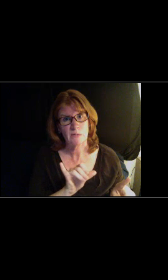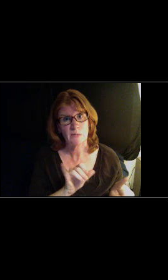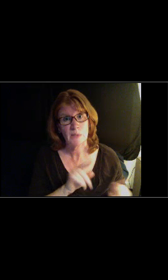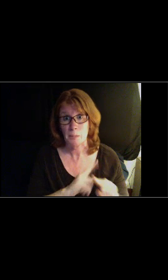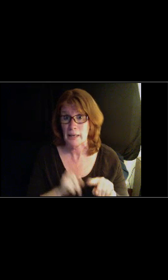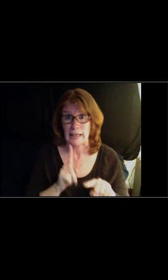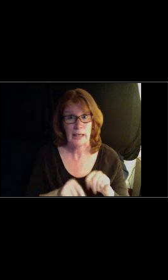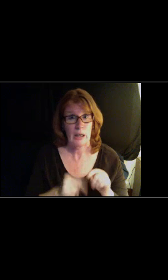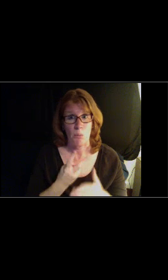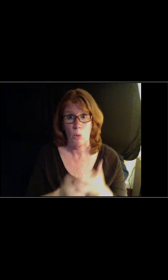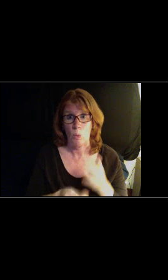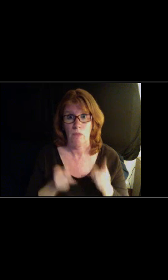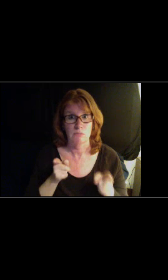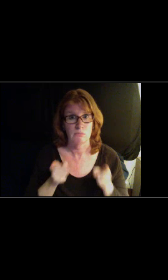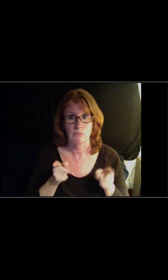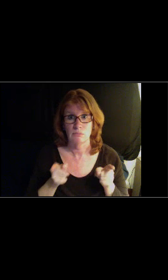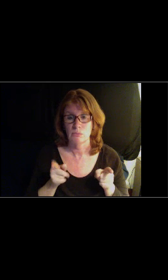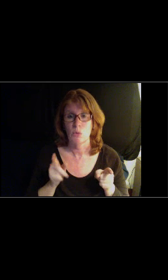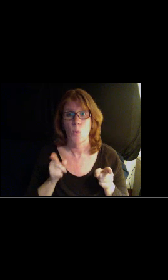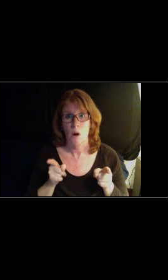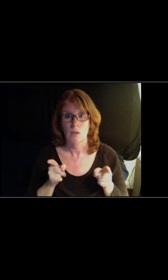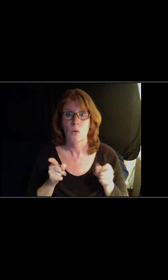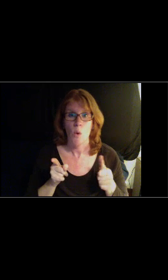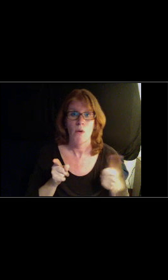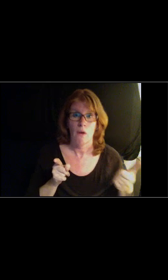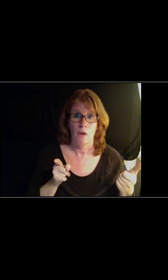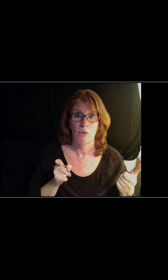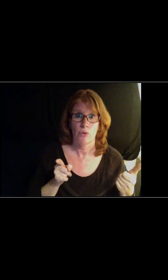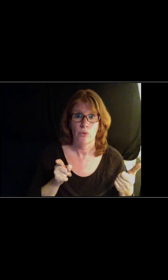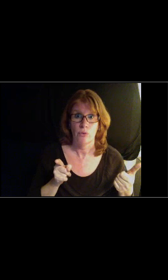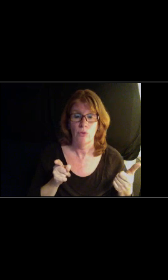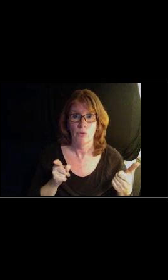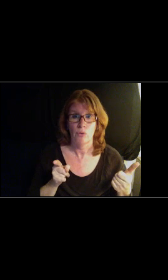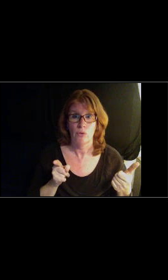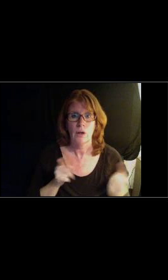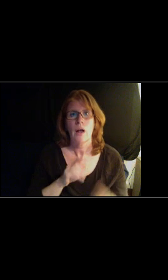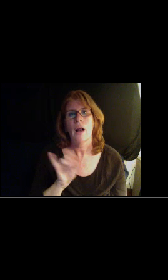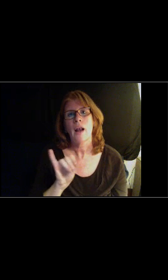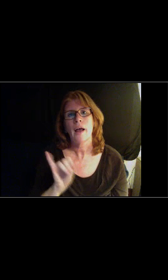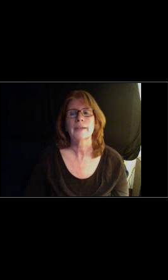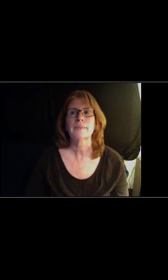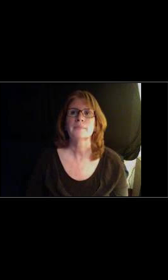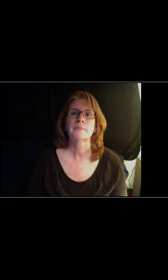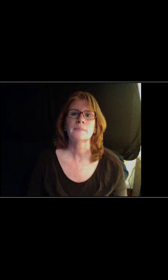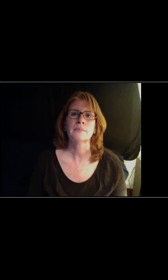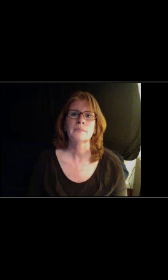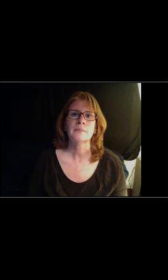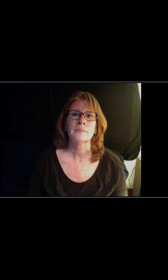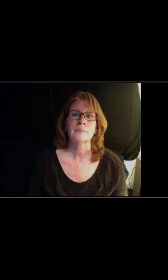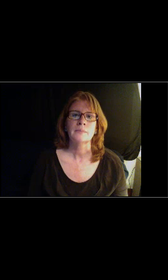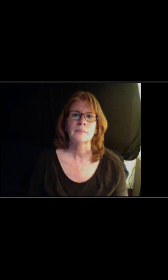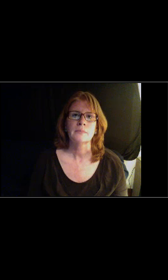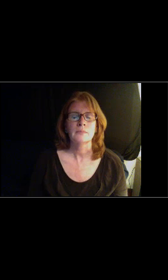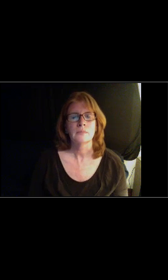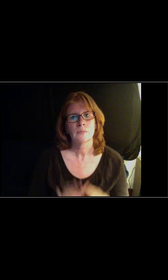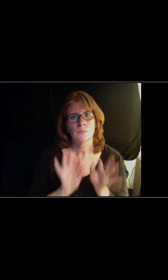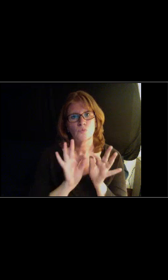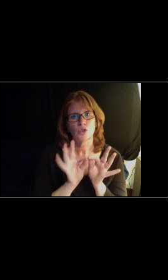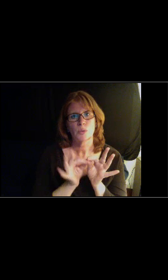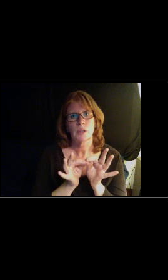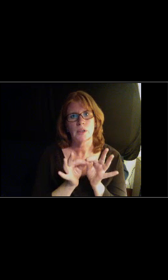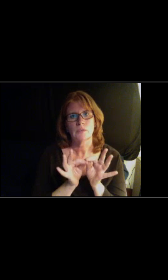sometimes we have two rights. It's not always a right and a wrong. And yet, even if you have two rights, you can't do both things. You have to pick one and let go of the